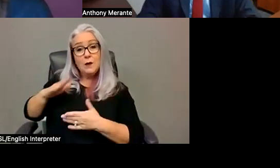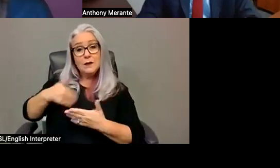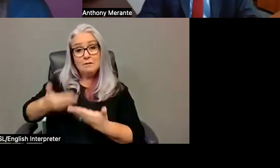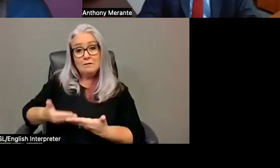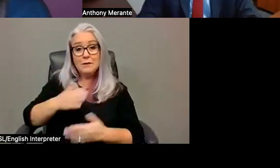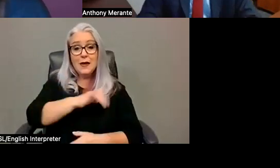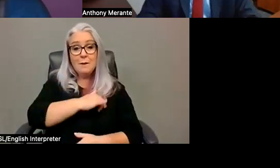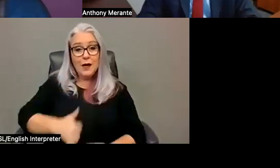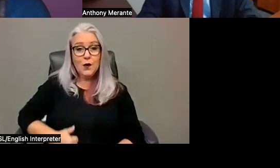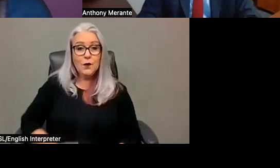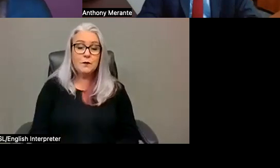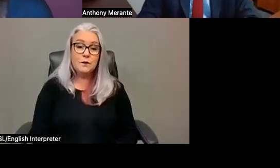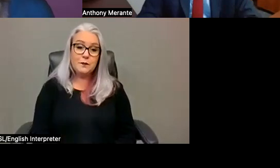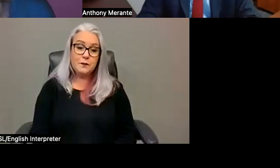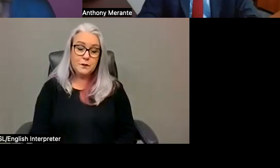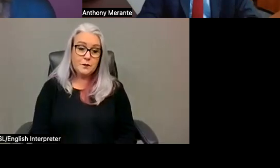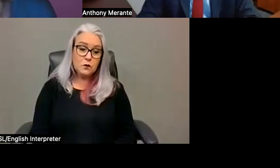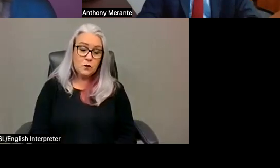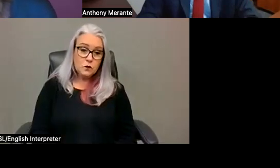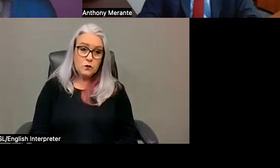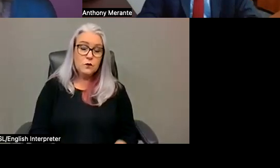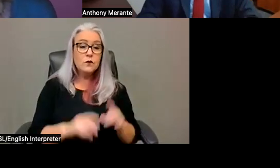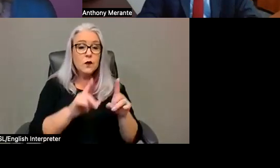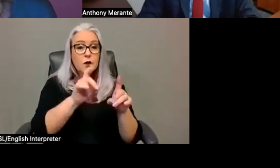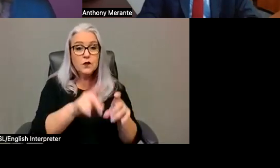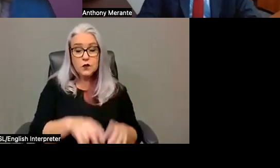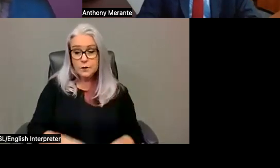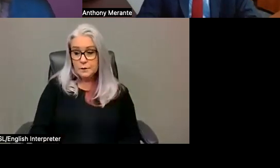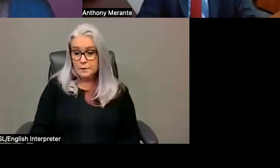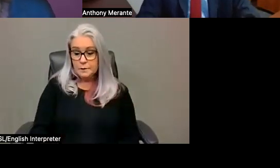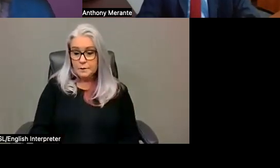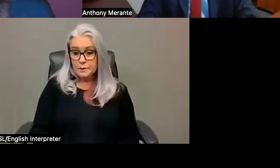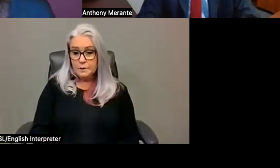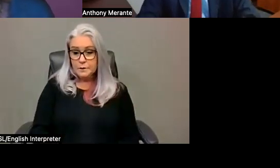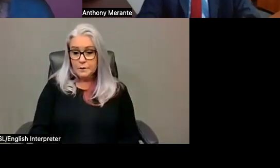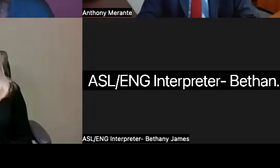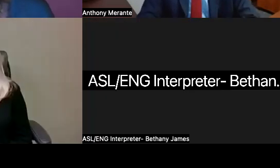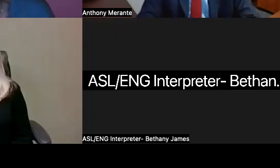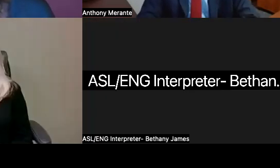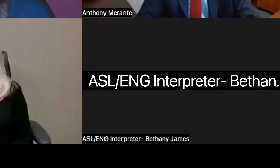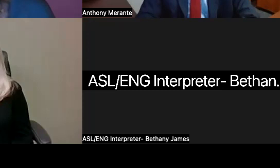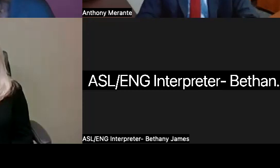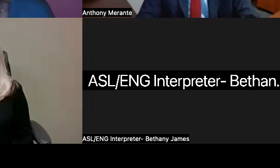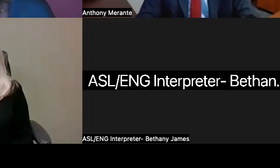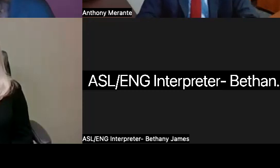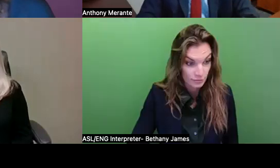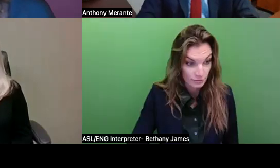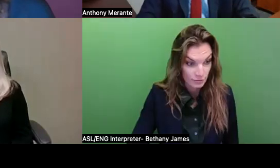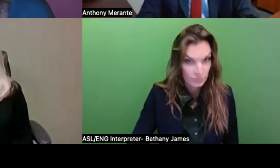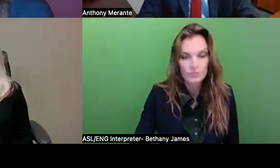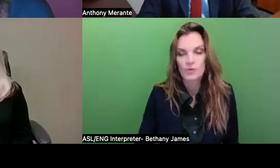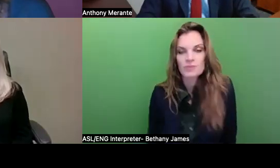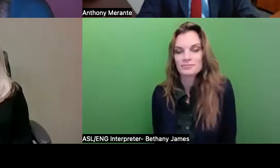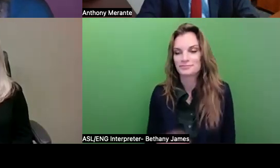Thank you. Mr. Spano, Yonkers public school students have scored below the statewide public school